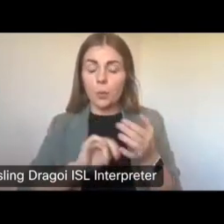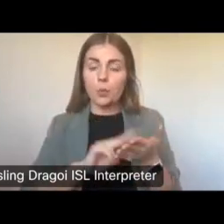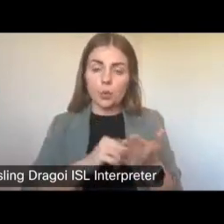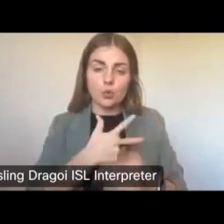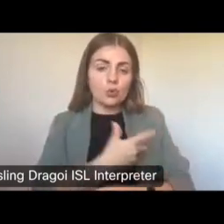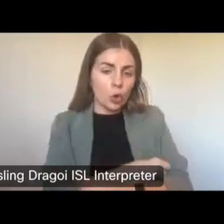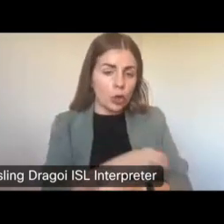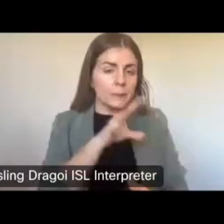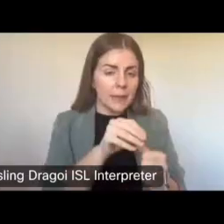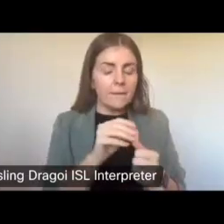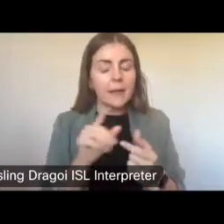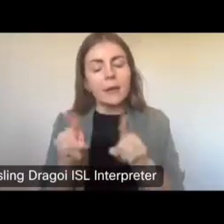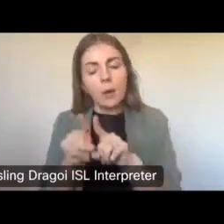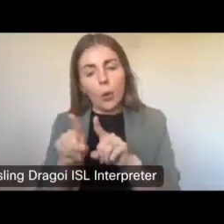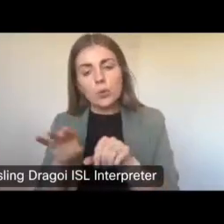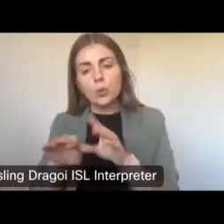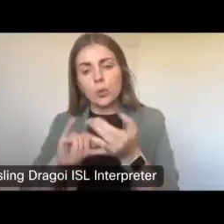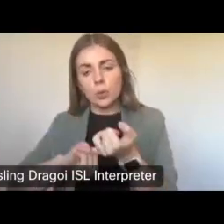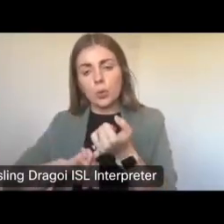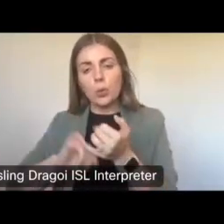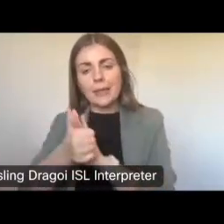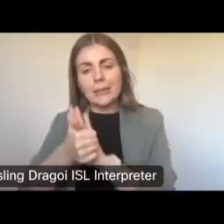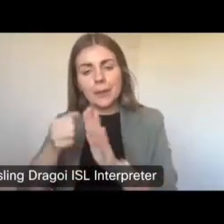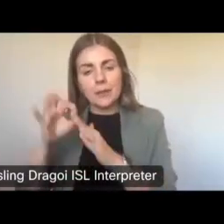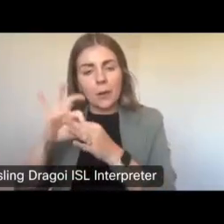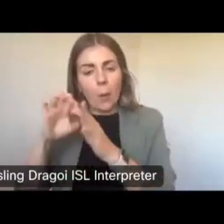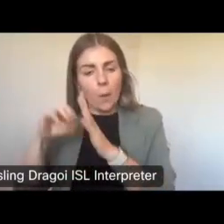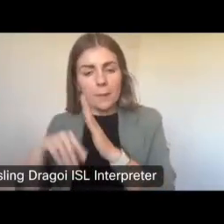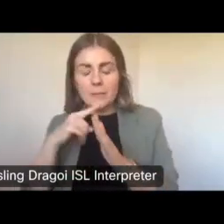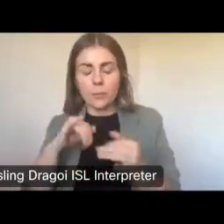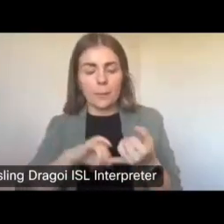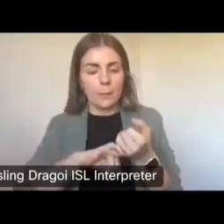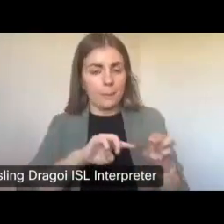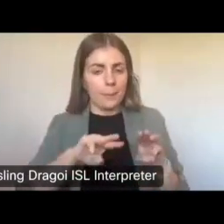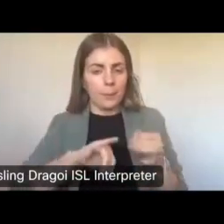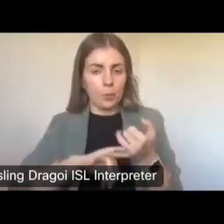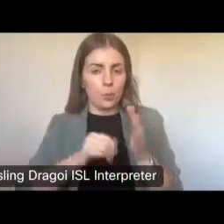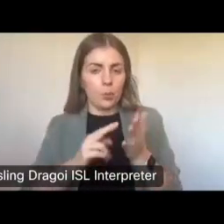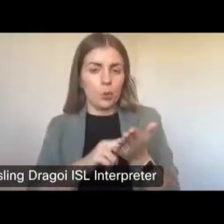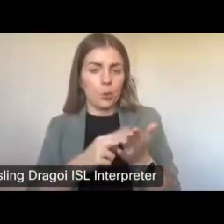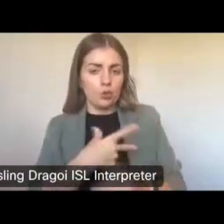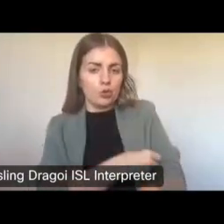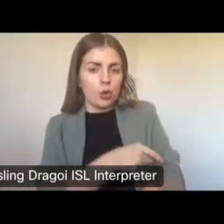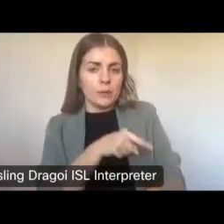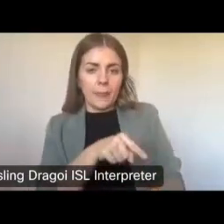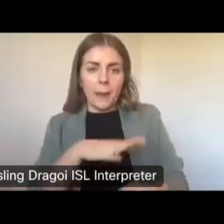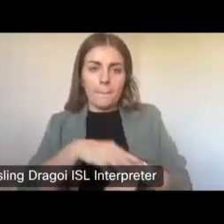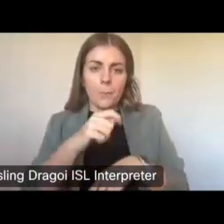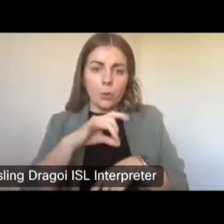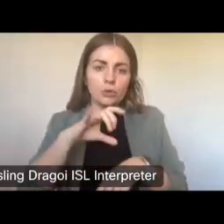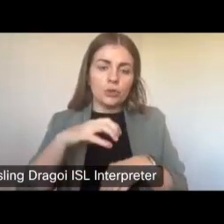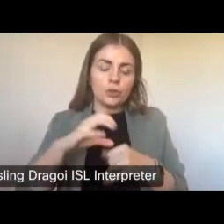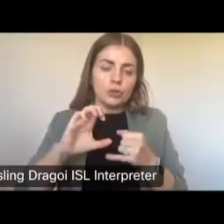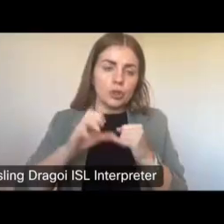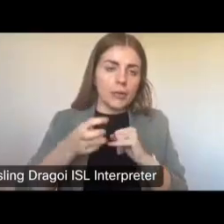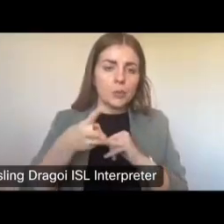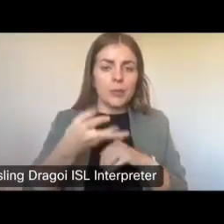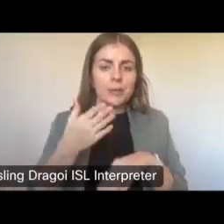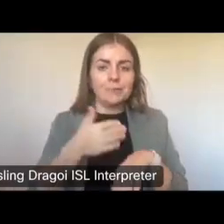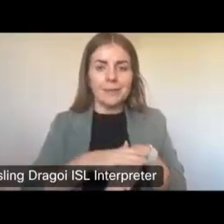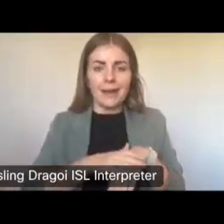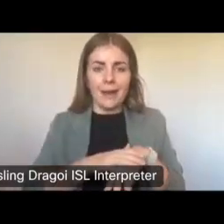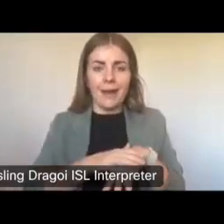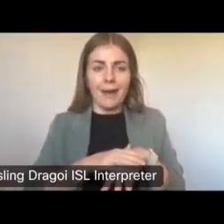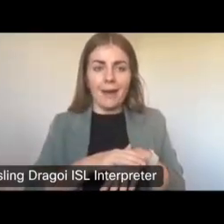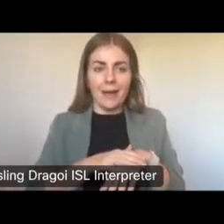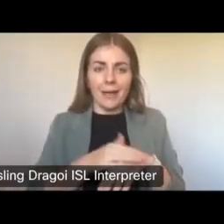drugs. They're the people who are most likely to die young in our society. And it's systemic stigma, like GPs, a lot of GPs won't take them